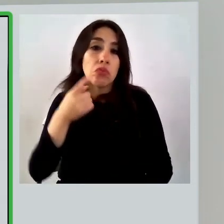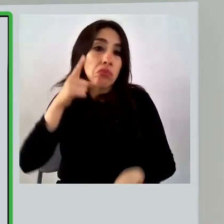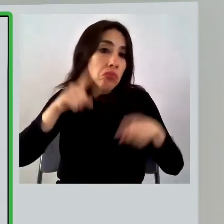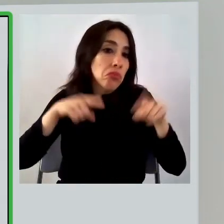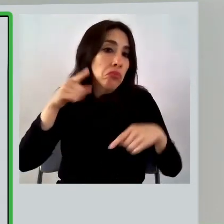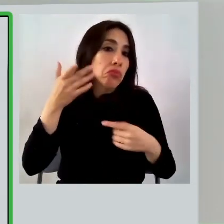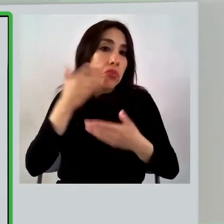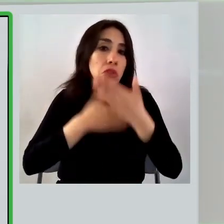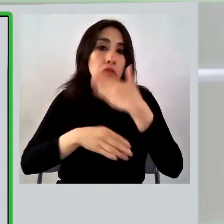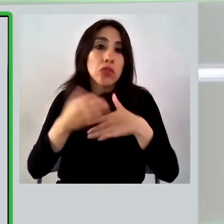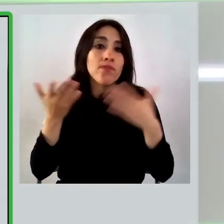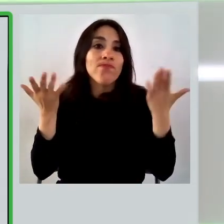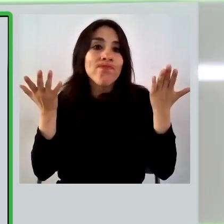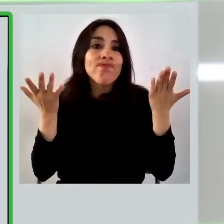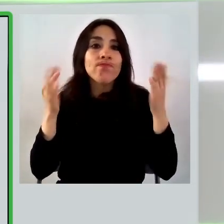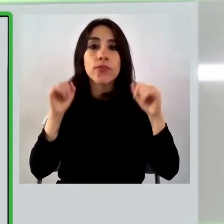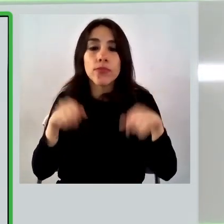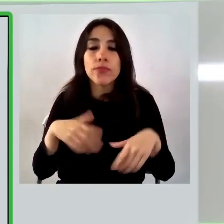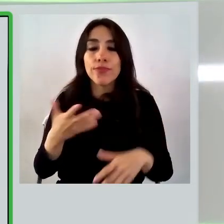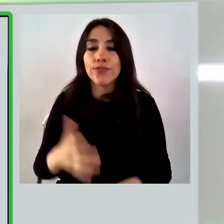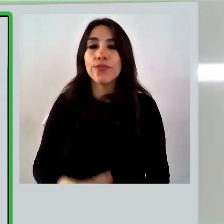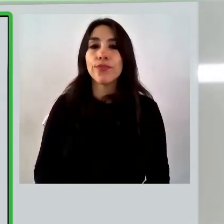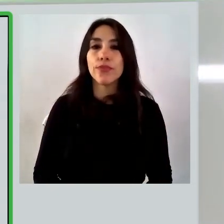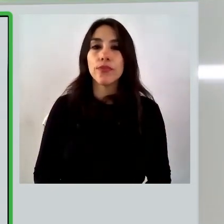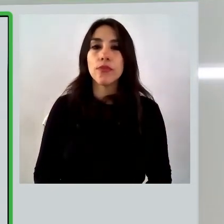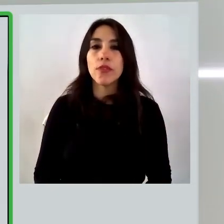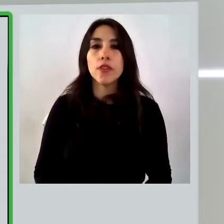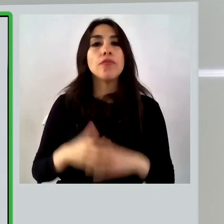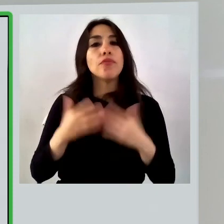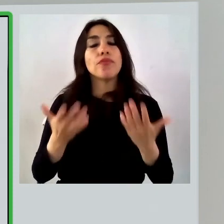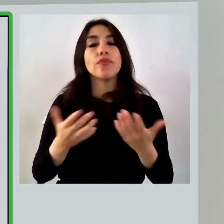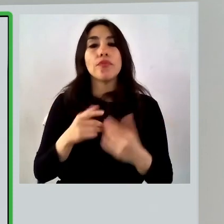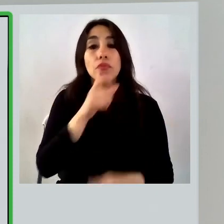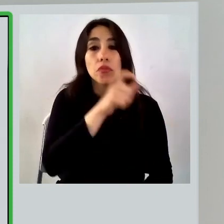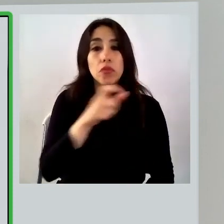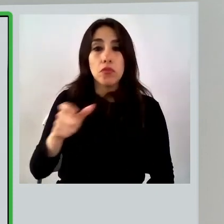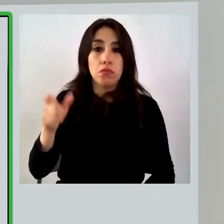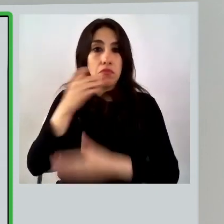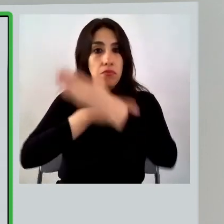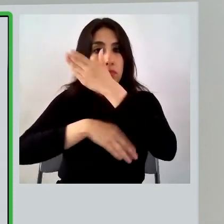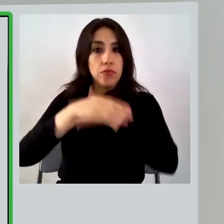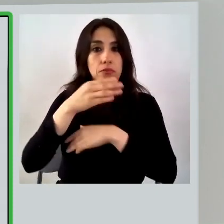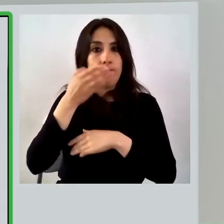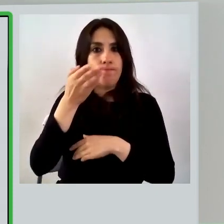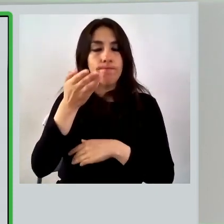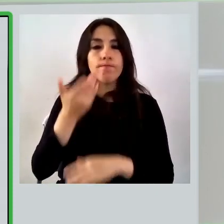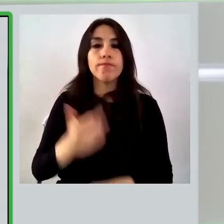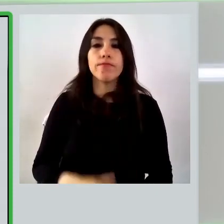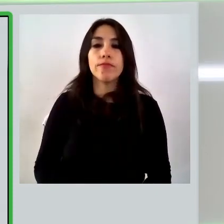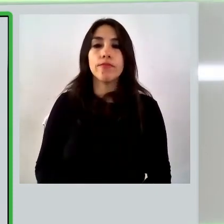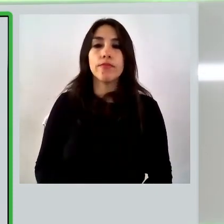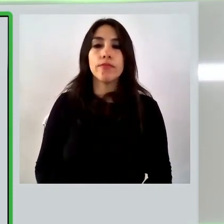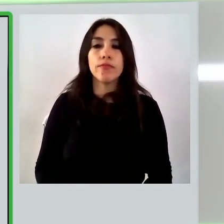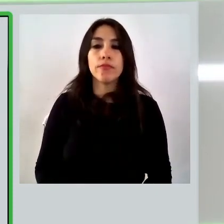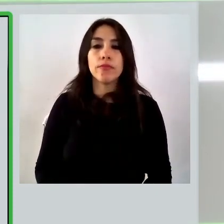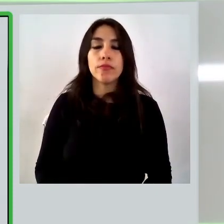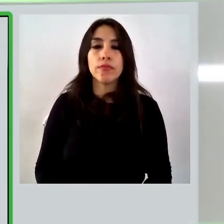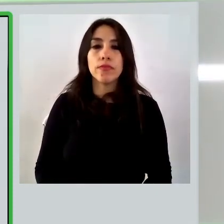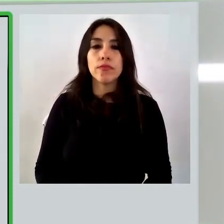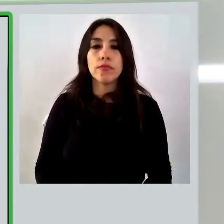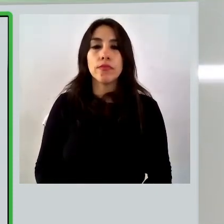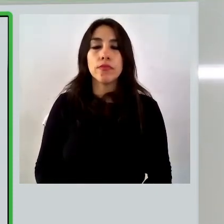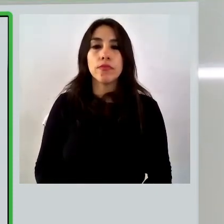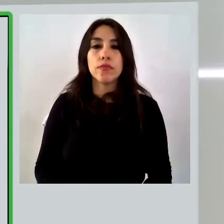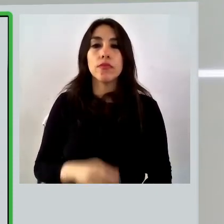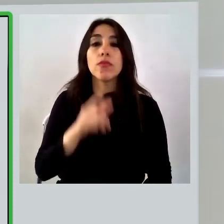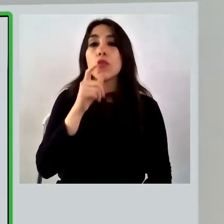So persons with disabilities are less likely to be in paid employment than their peers. But what of those